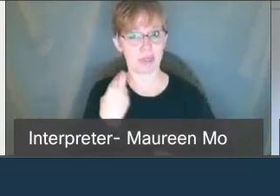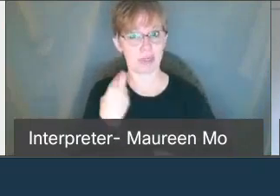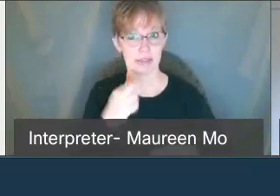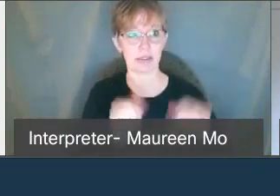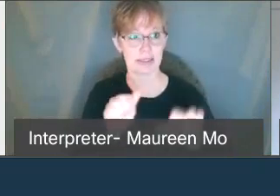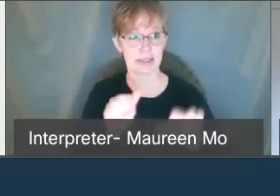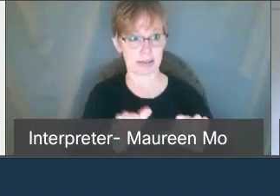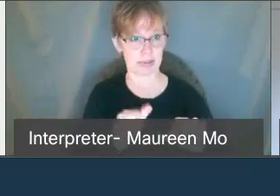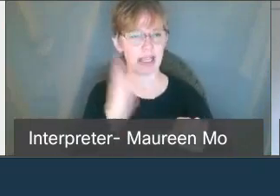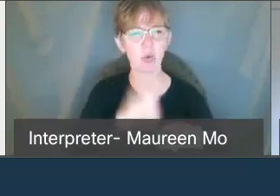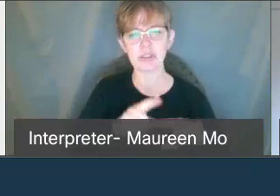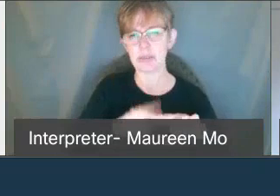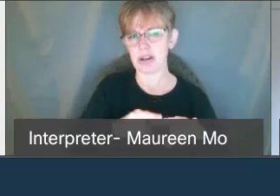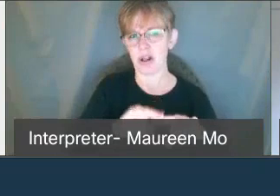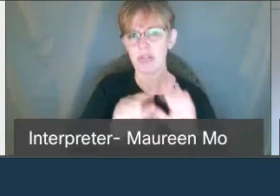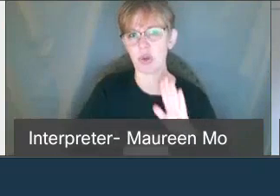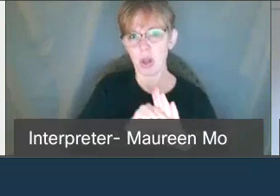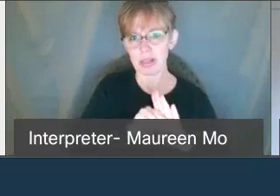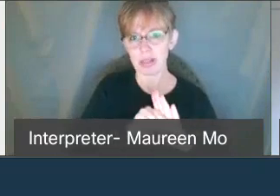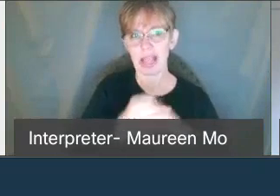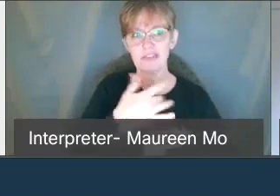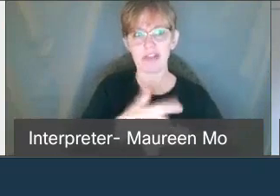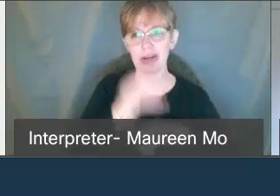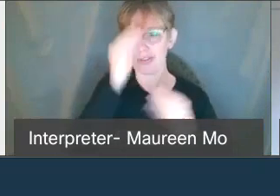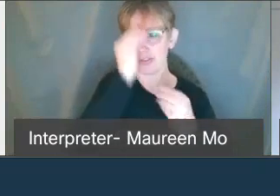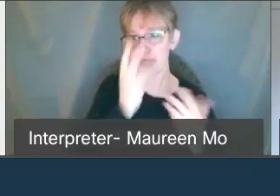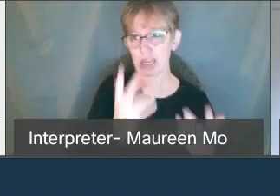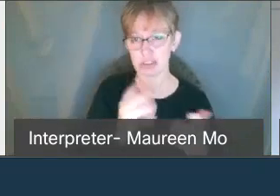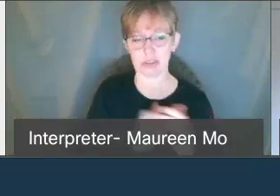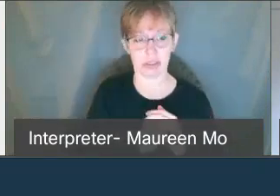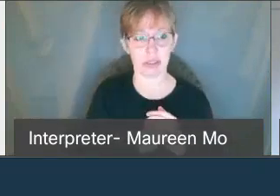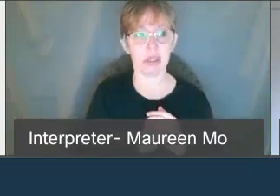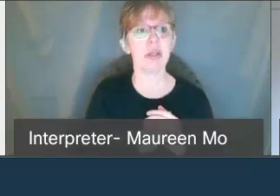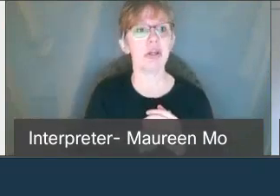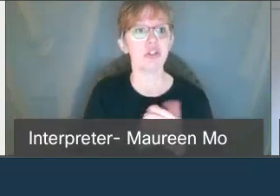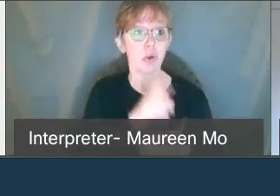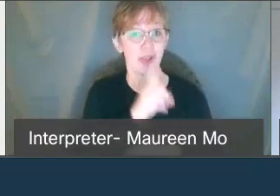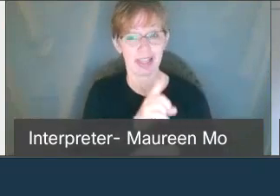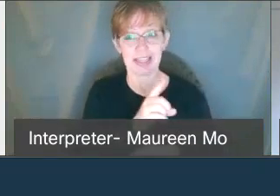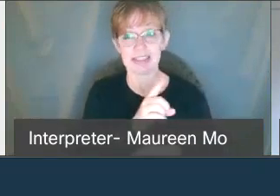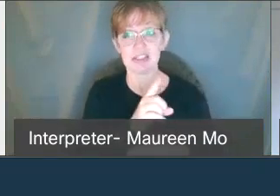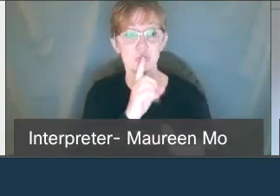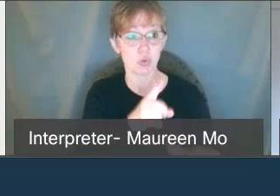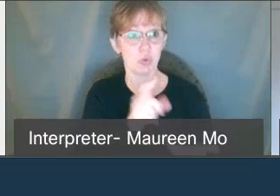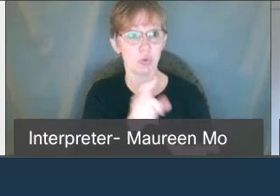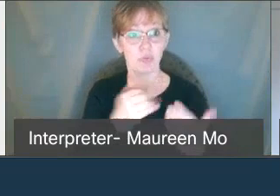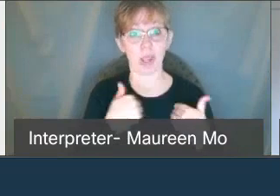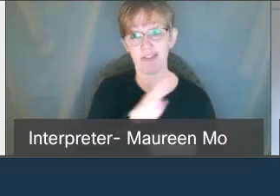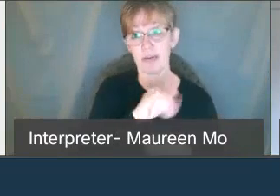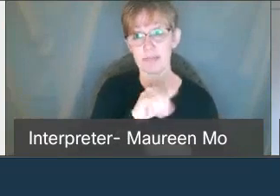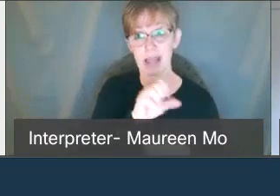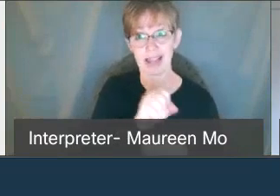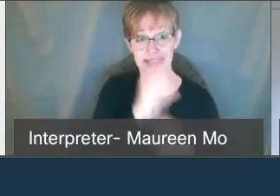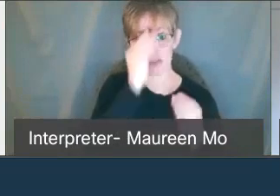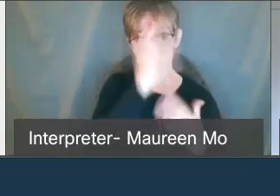quality, availability, and accuracy of information going in. So it very truly is a case where if we have bias going in, we